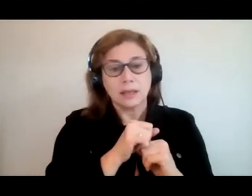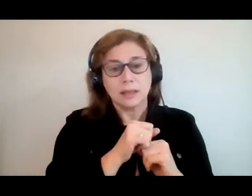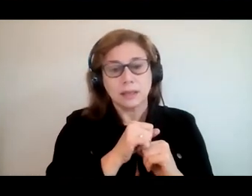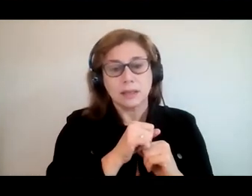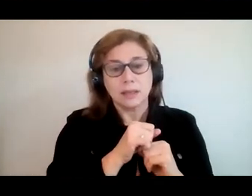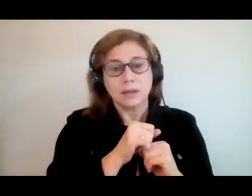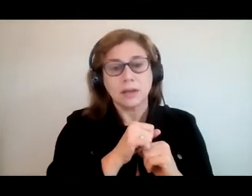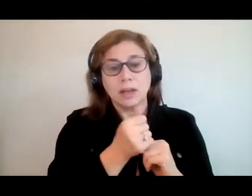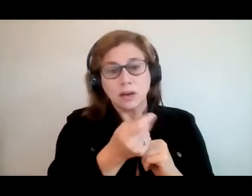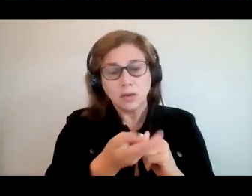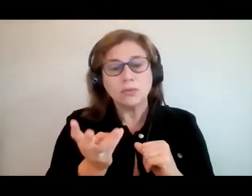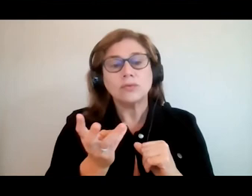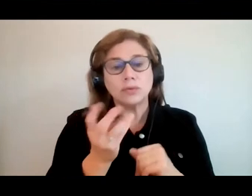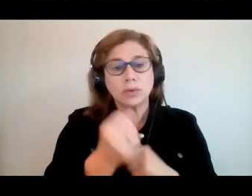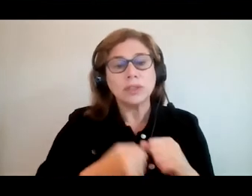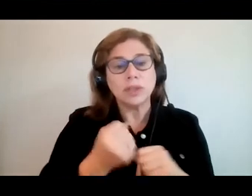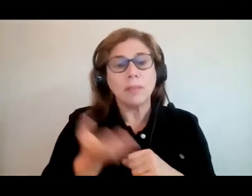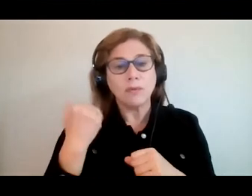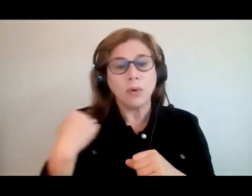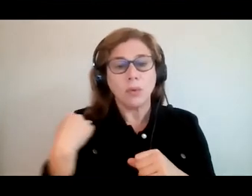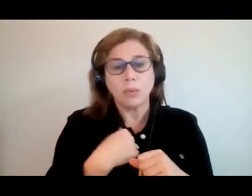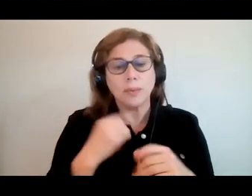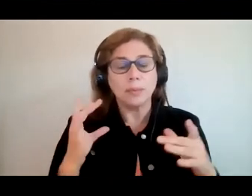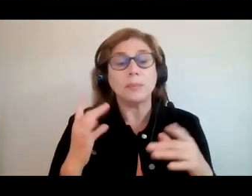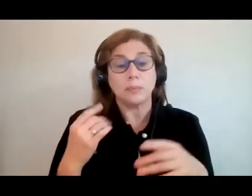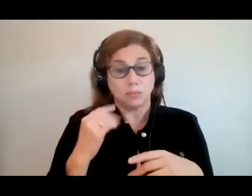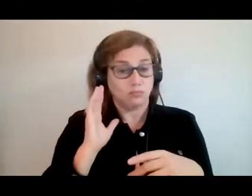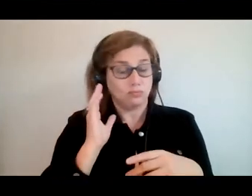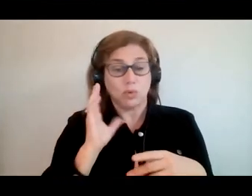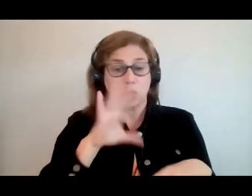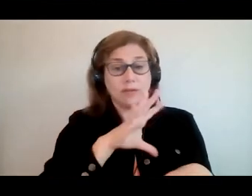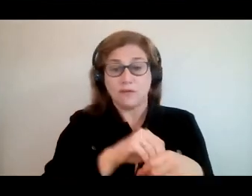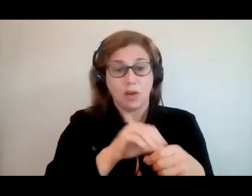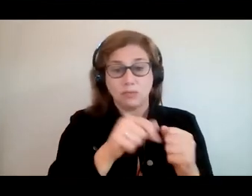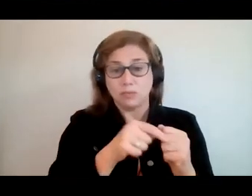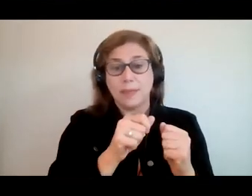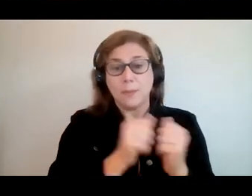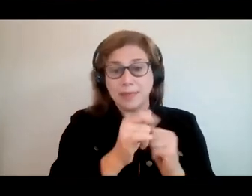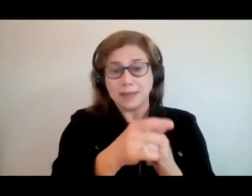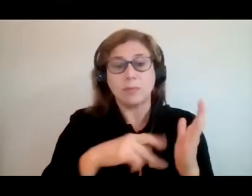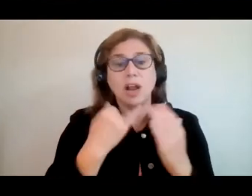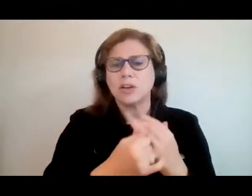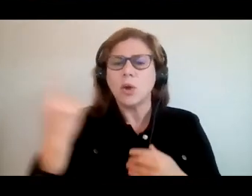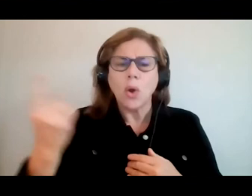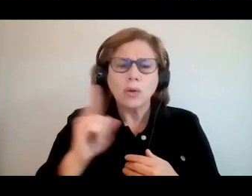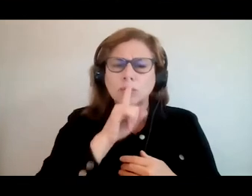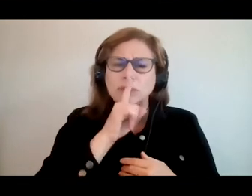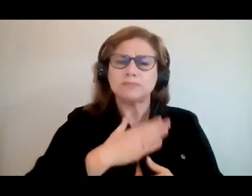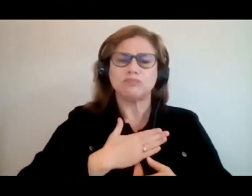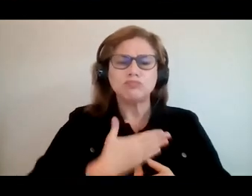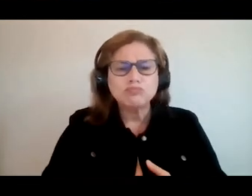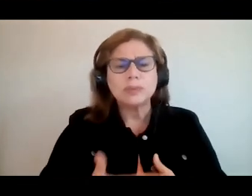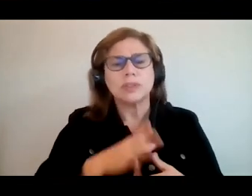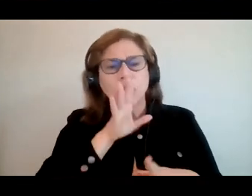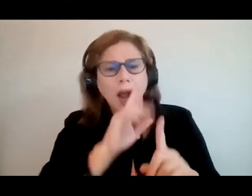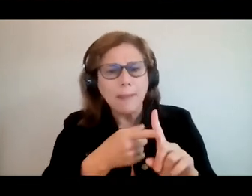in a couple of years even before we even got attached to the project, Chase and I. And he was always very generous and willing to talk